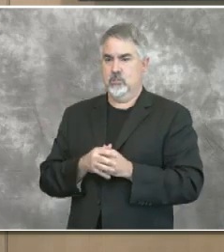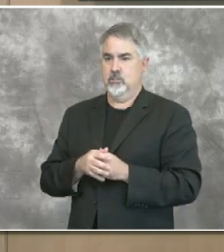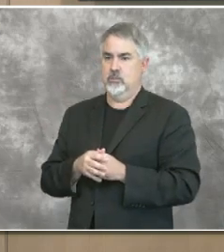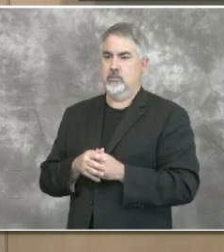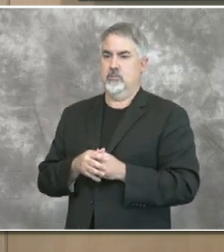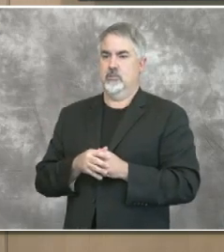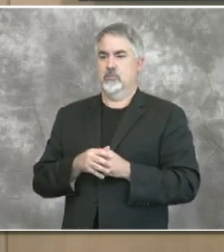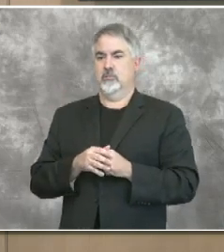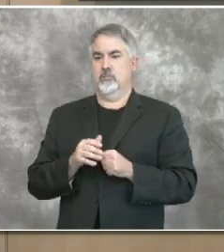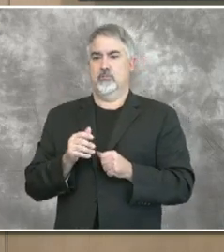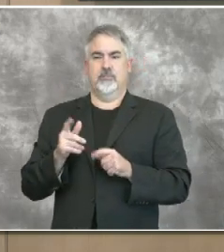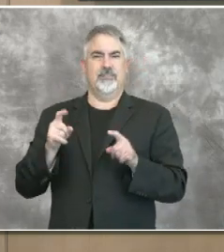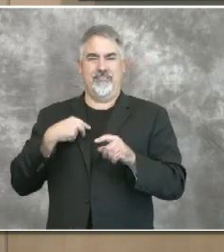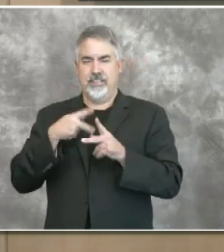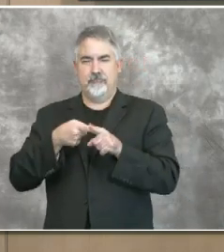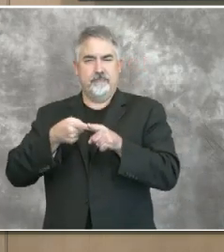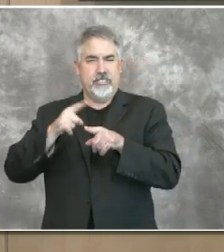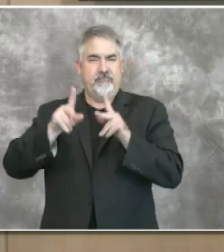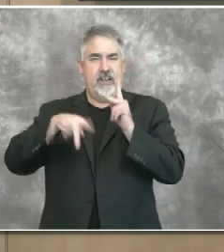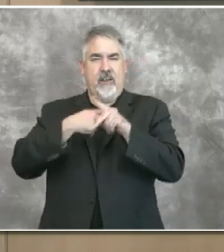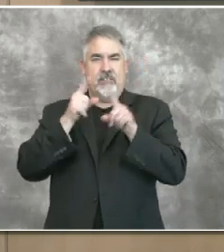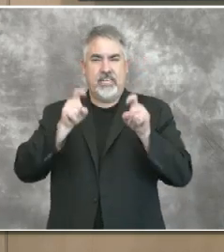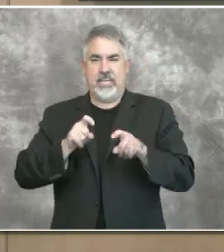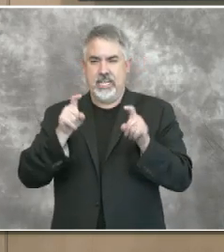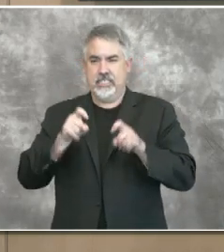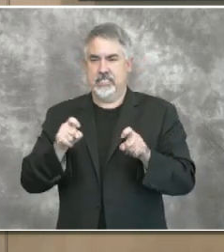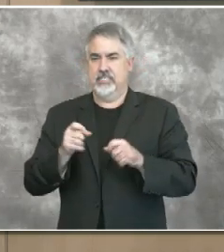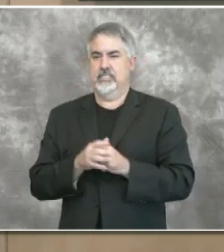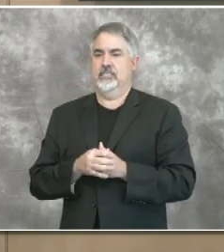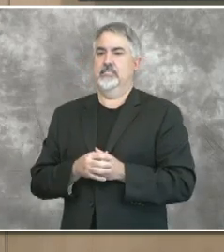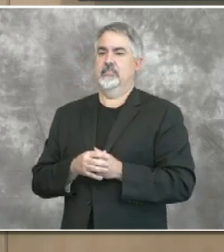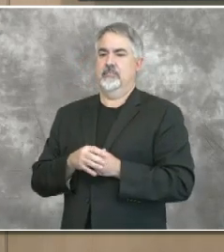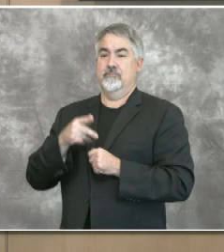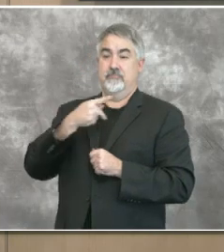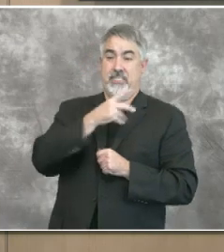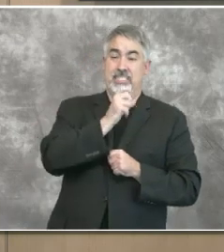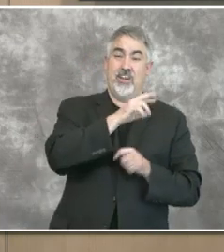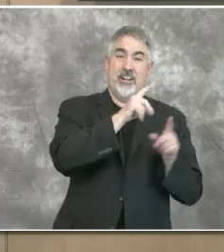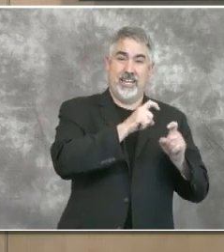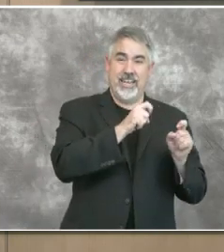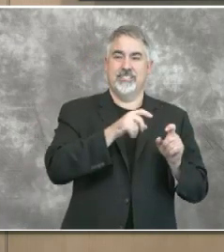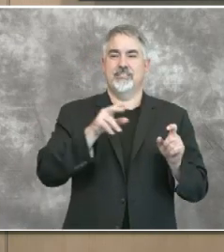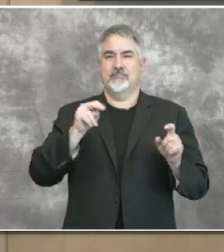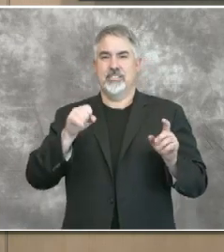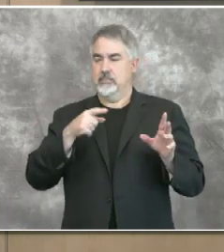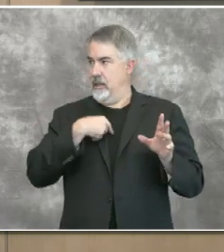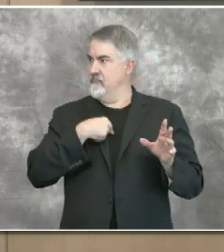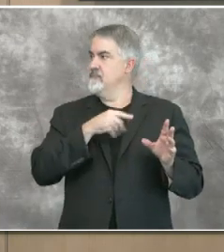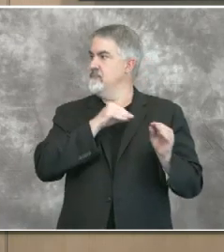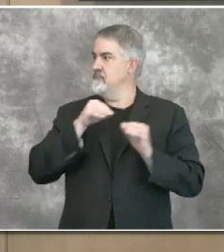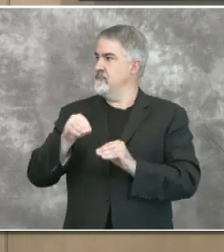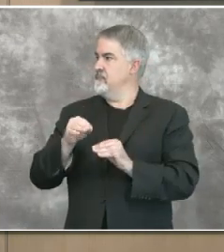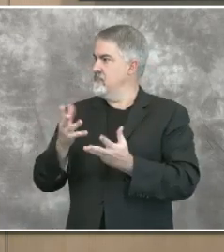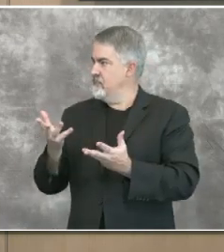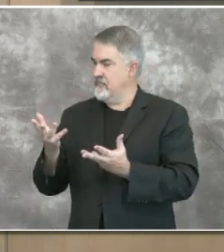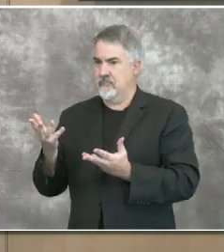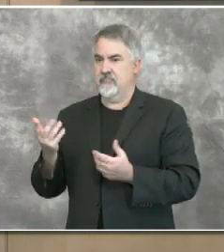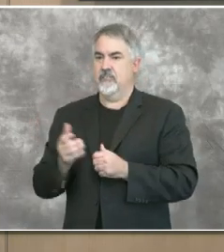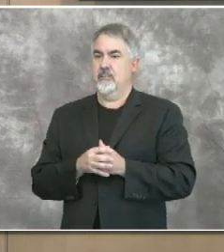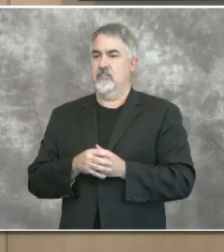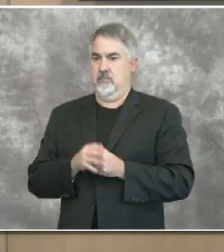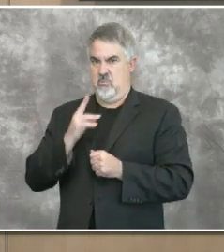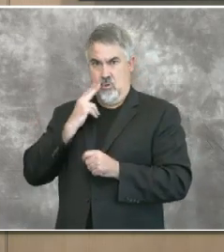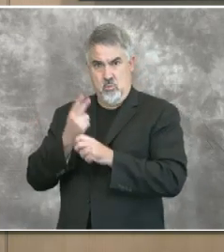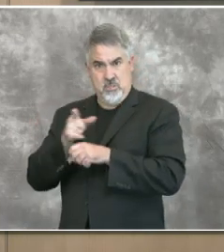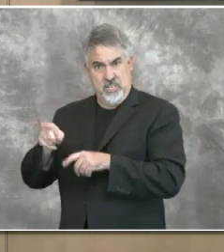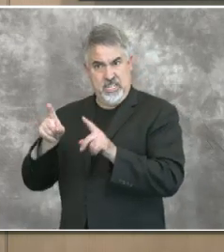PCR RNA based. So it is one that could be used to confidently confirm cases when the